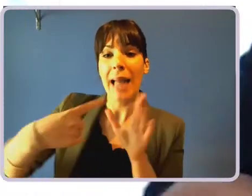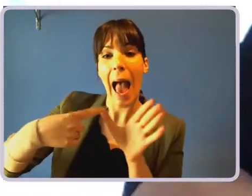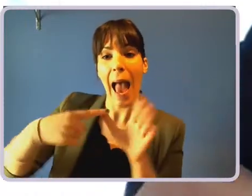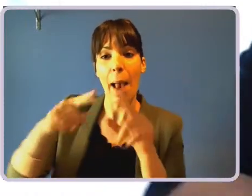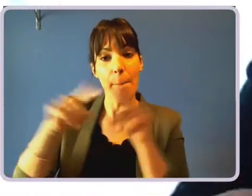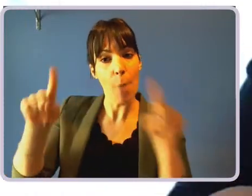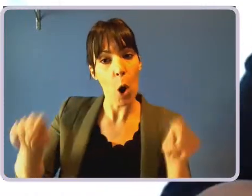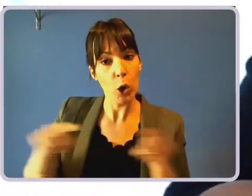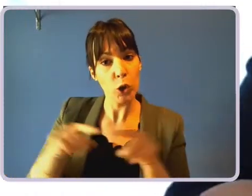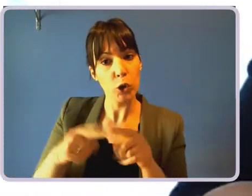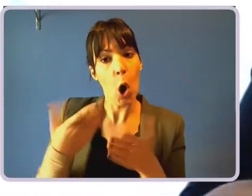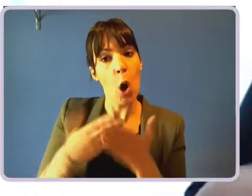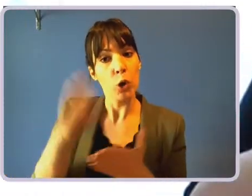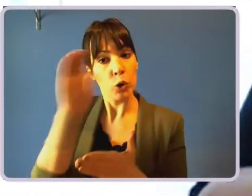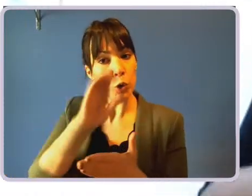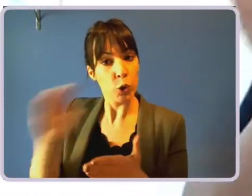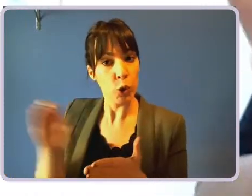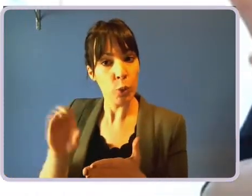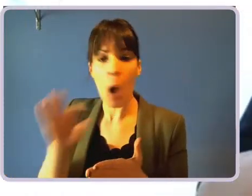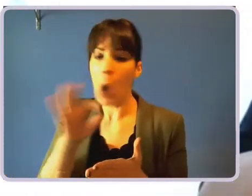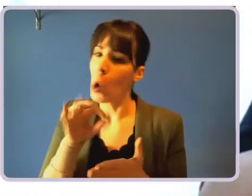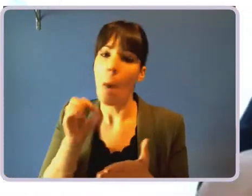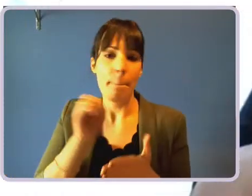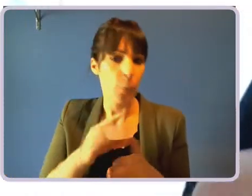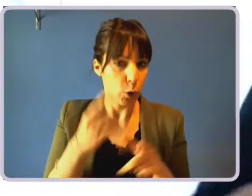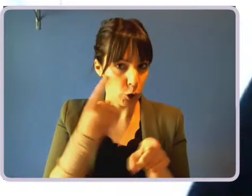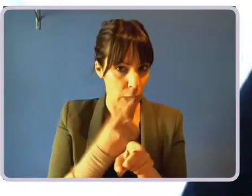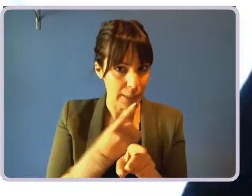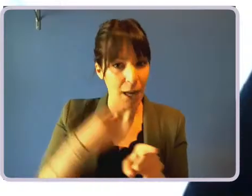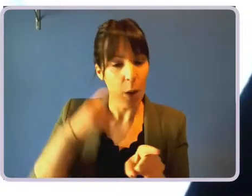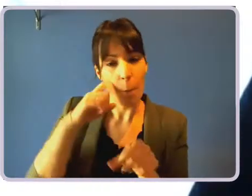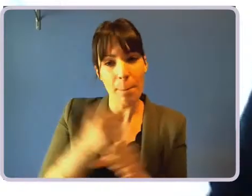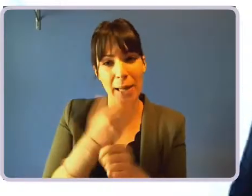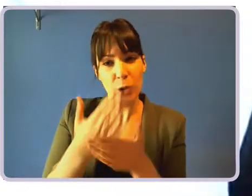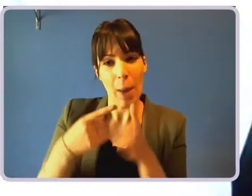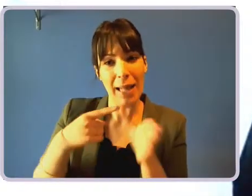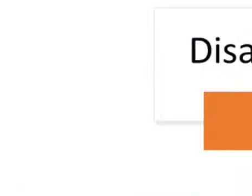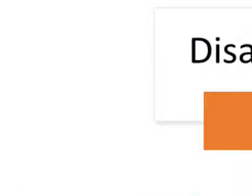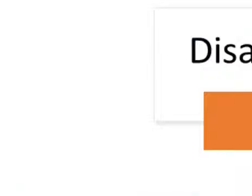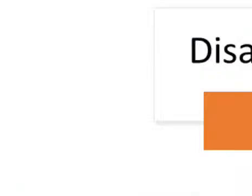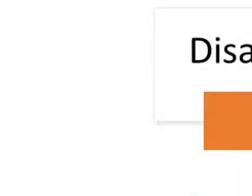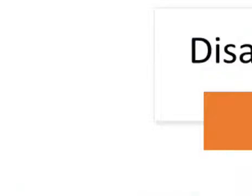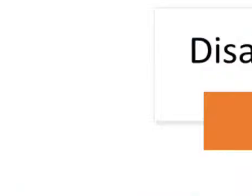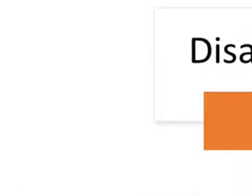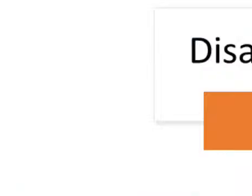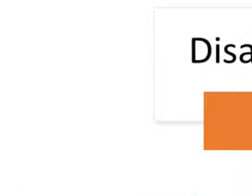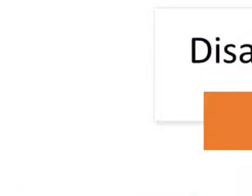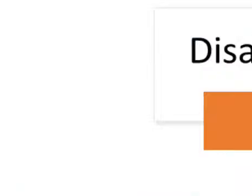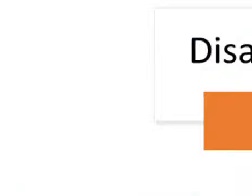sure that your question is answered live. So enjoy your stretch break. See you in a few minutes.